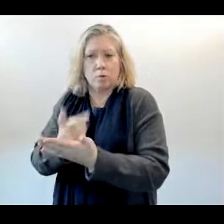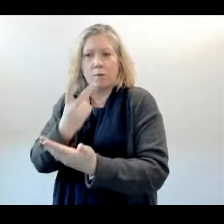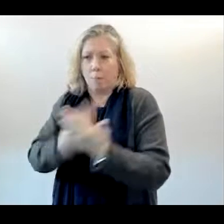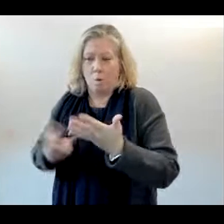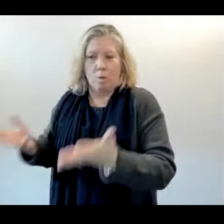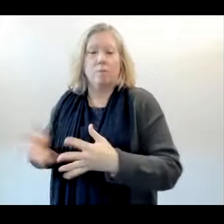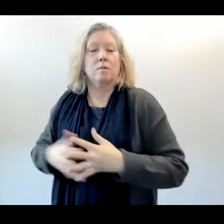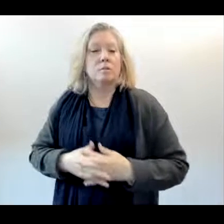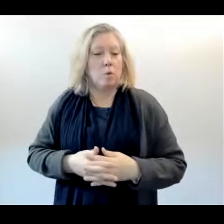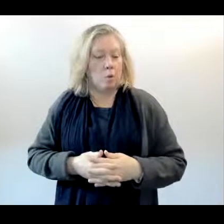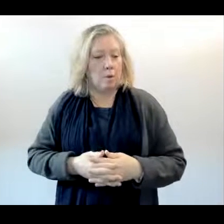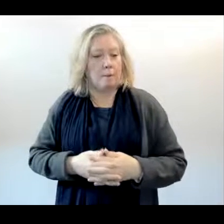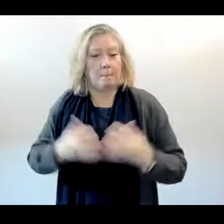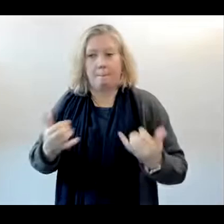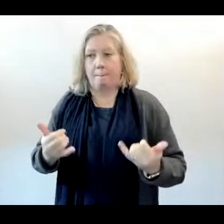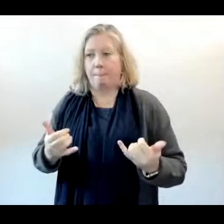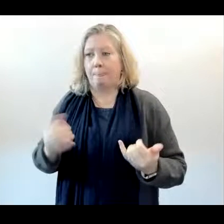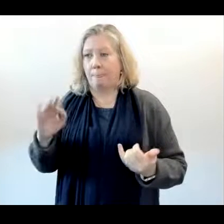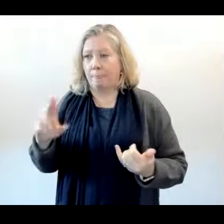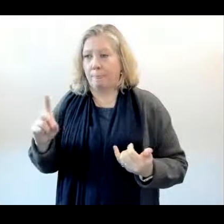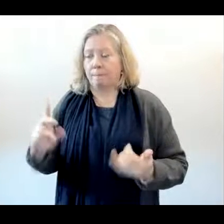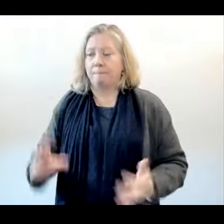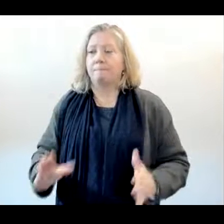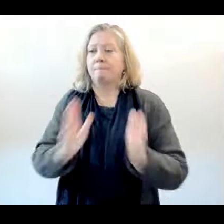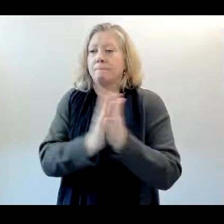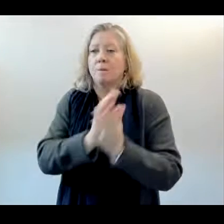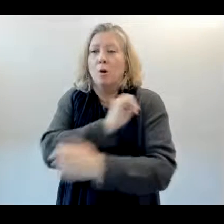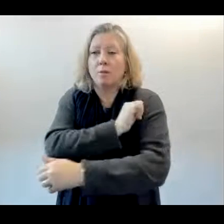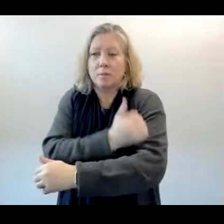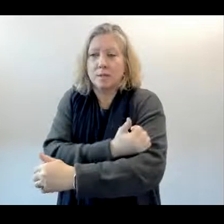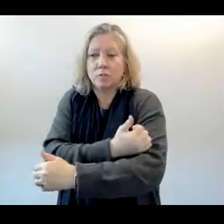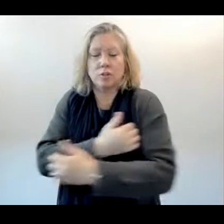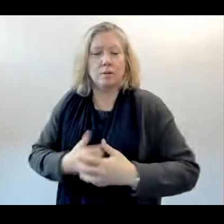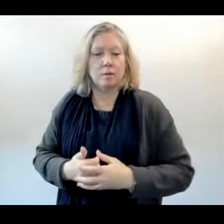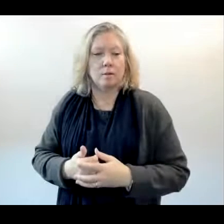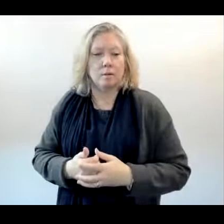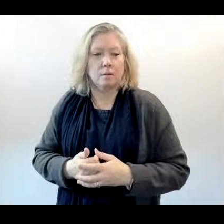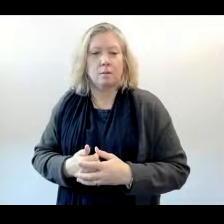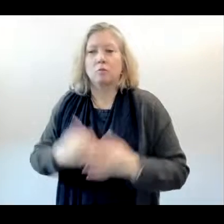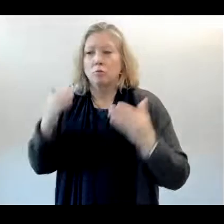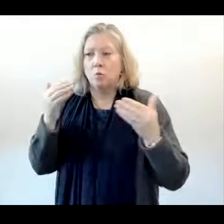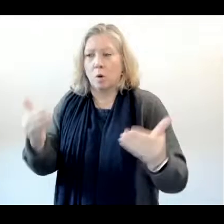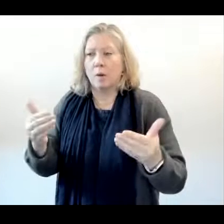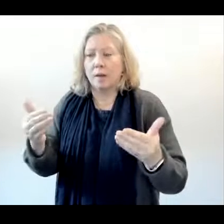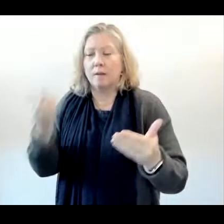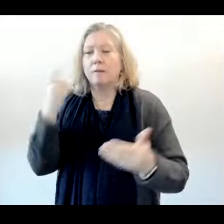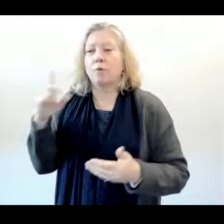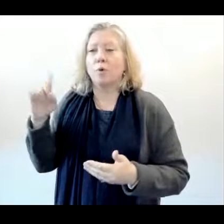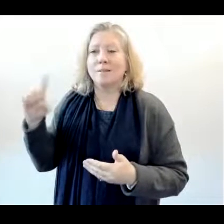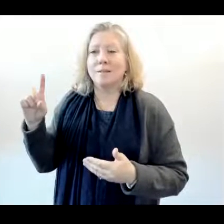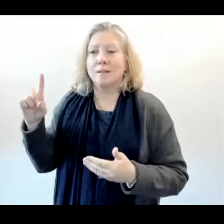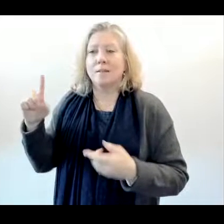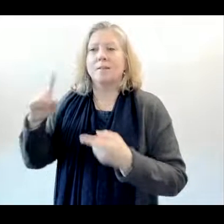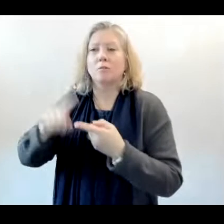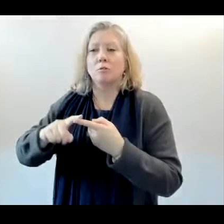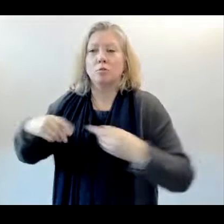And so with that, I have now come to the board requesting authorization to execute a deed for the sale of these parcels. Thank you very